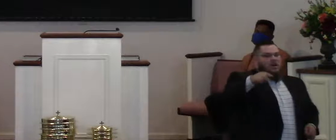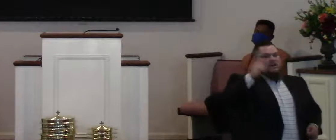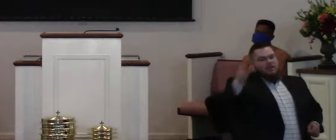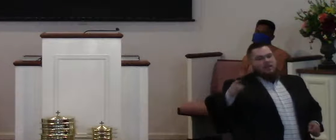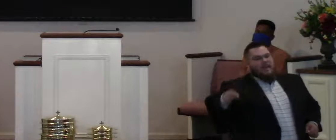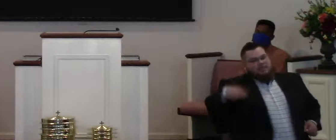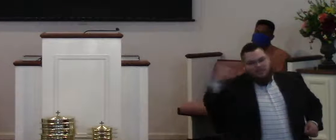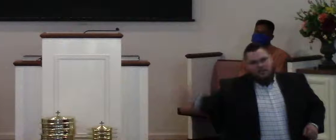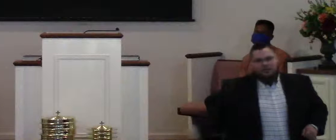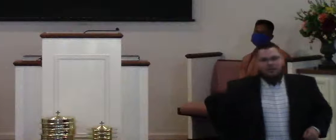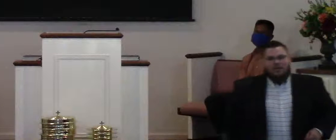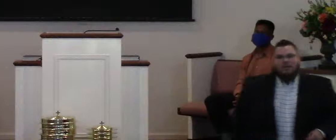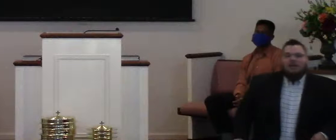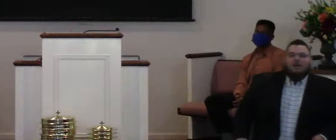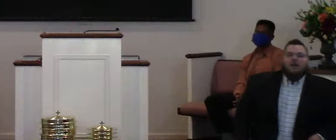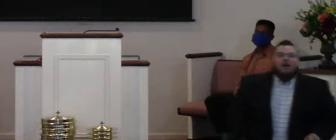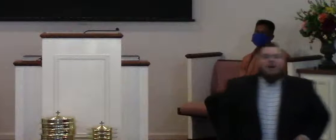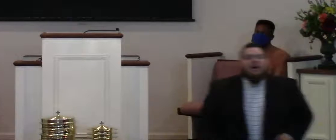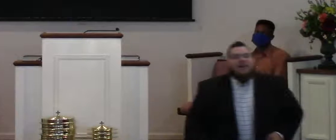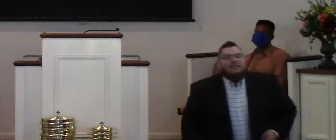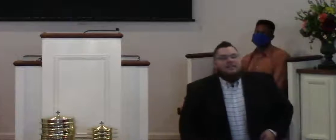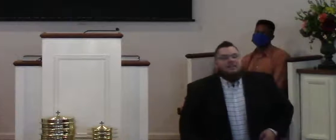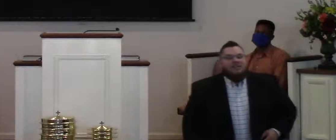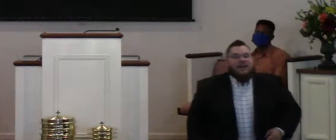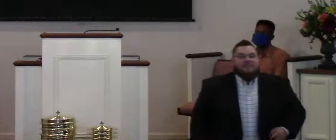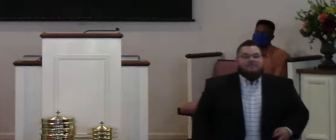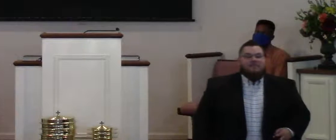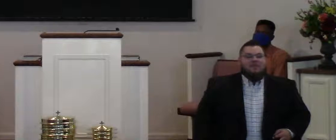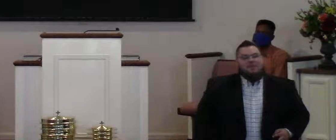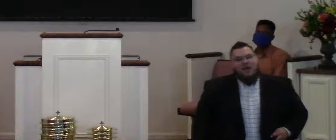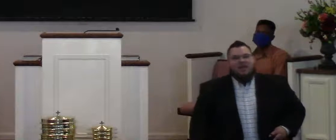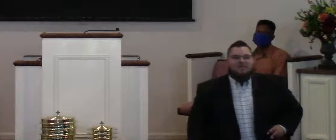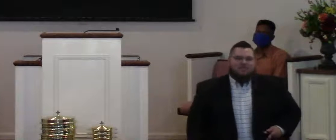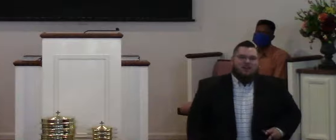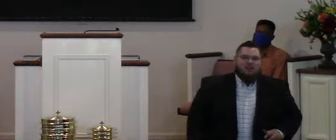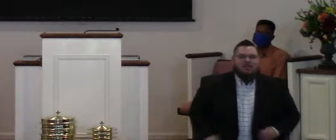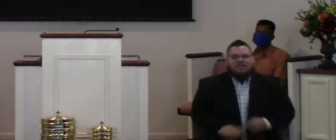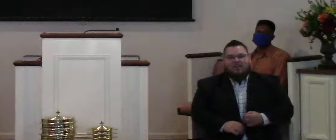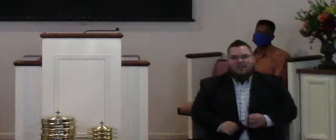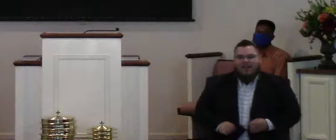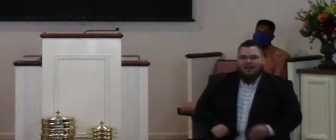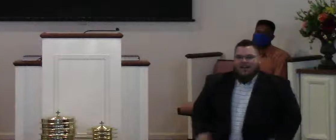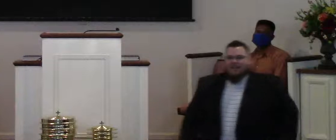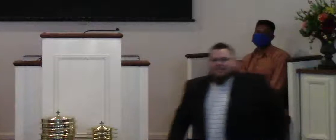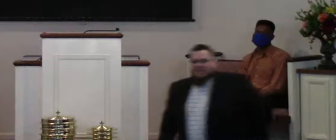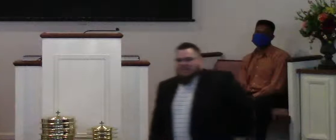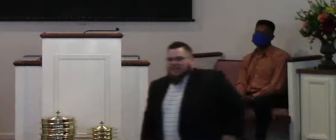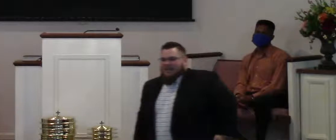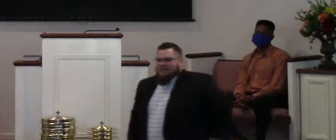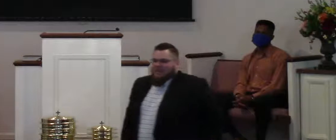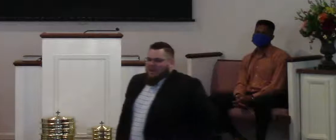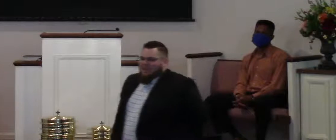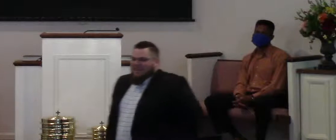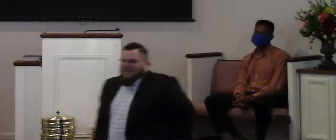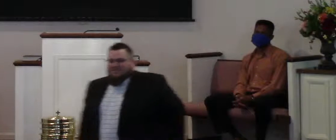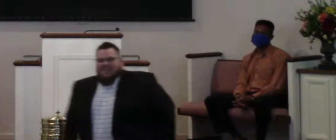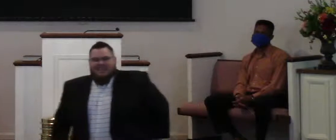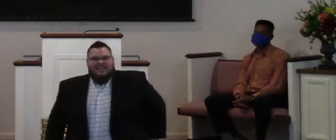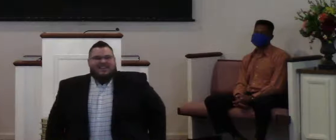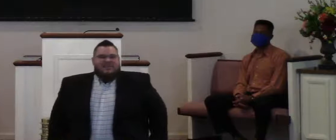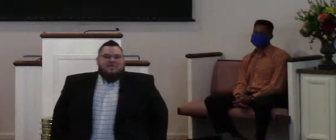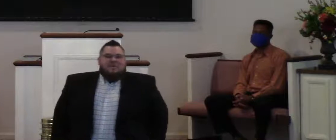one song, and then our last song, and then we're done. All right, Lindy, what you got? Look, I could lip sync that one. All right, you